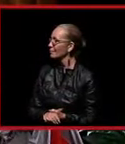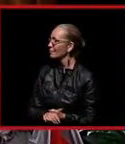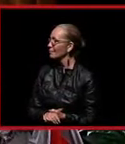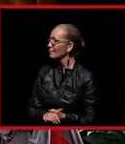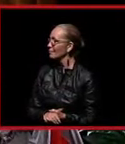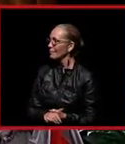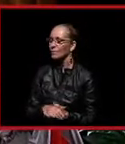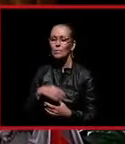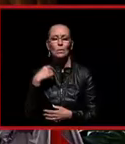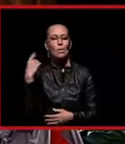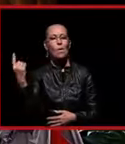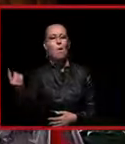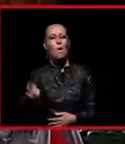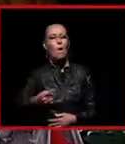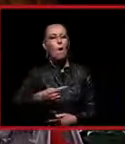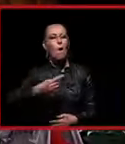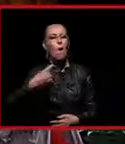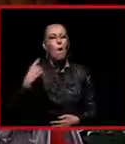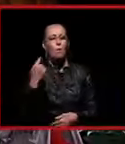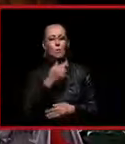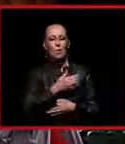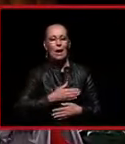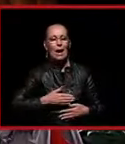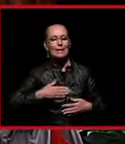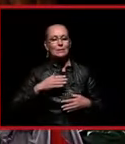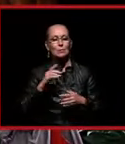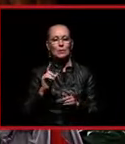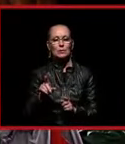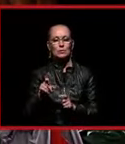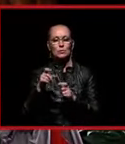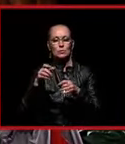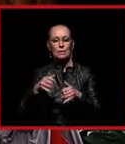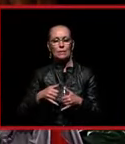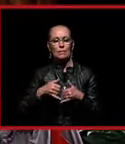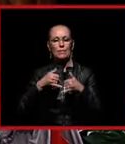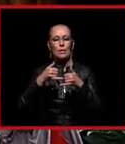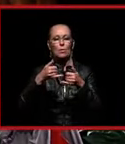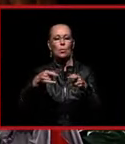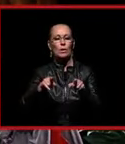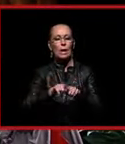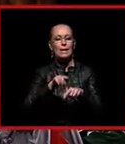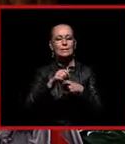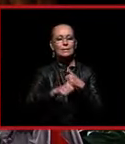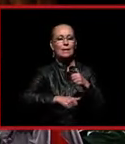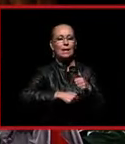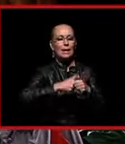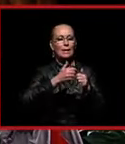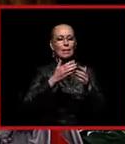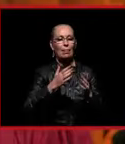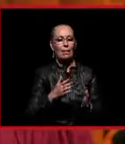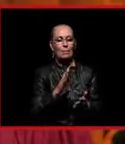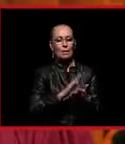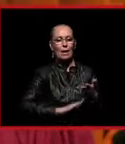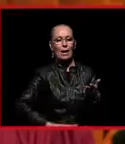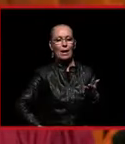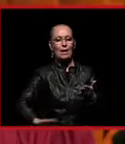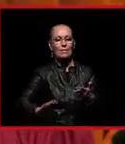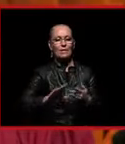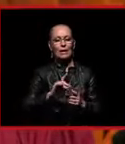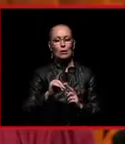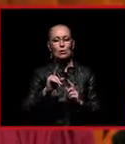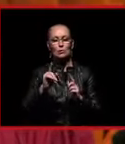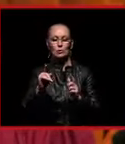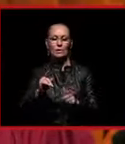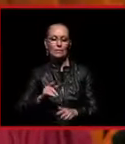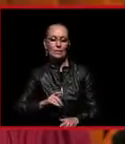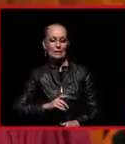It's always a pleasure to give this award as an alumni of the college, to give the distinct award